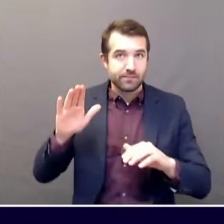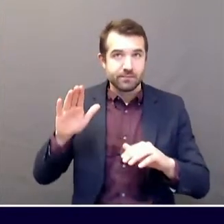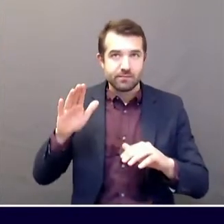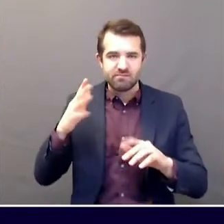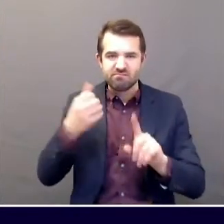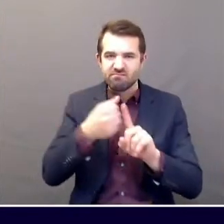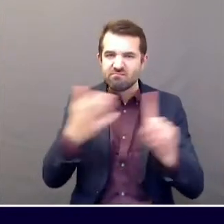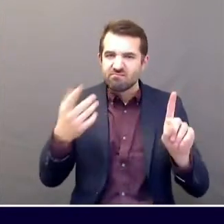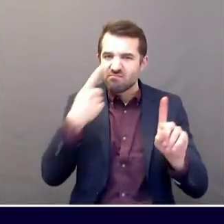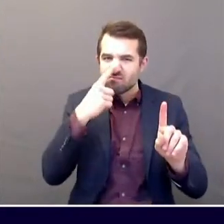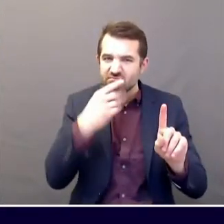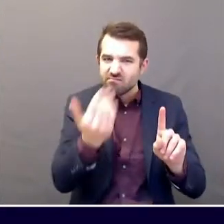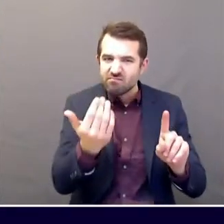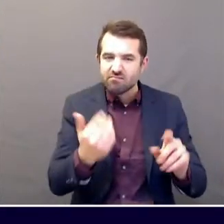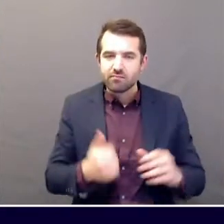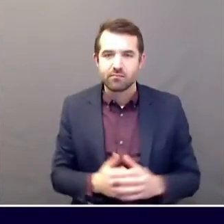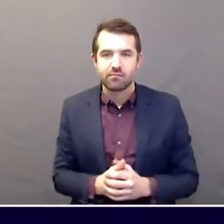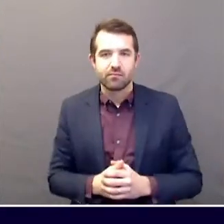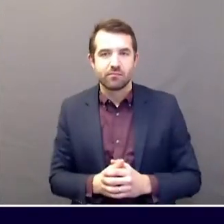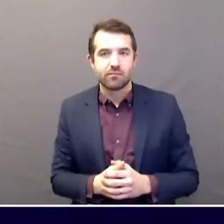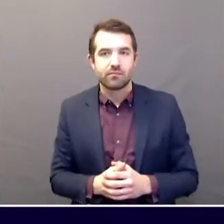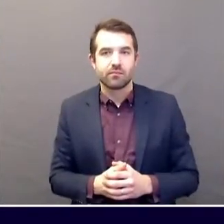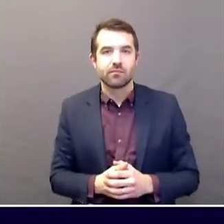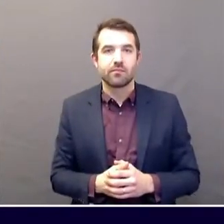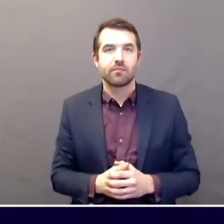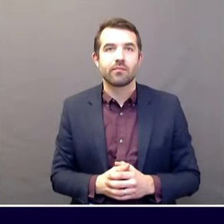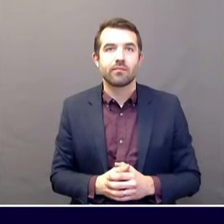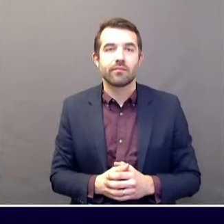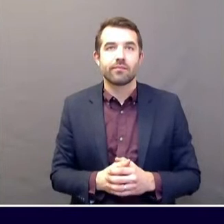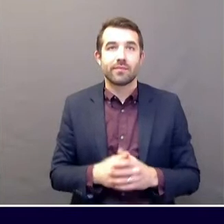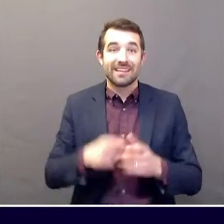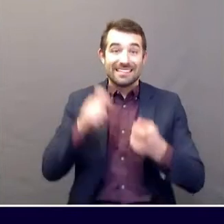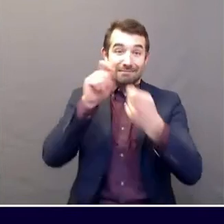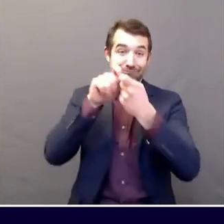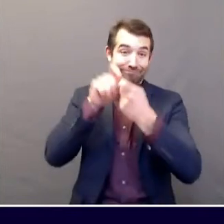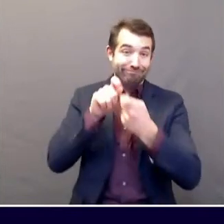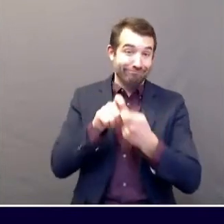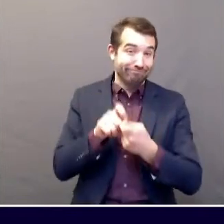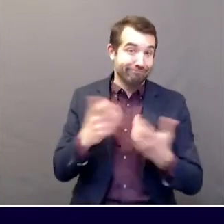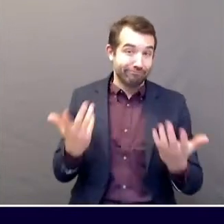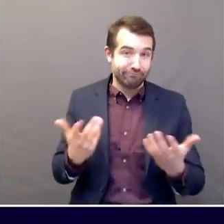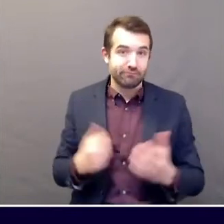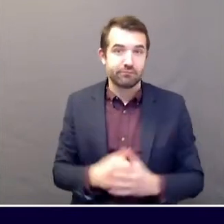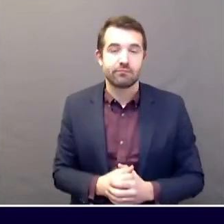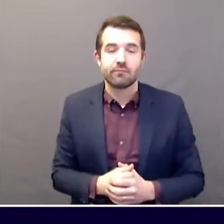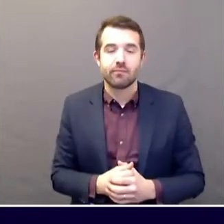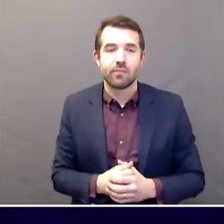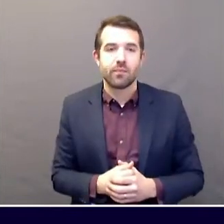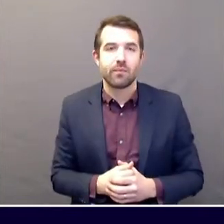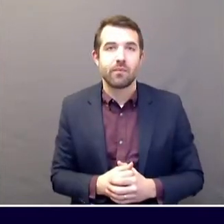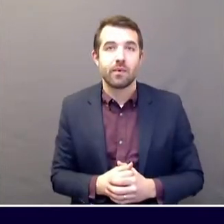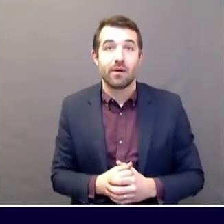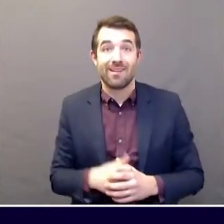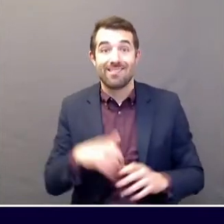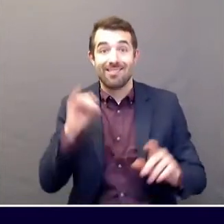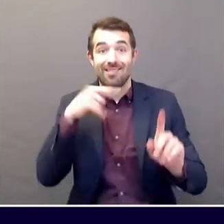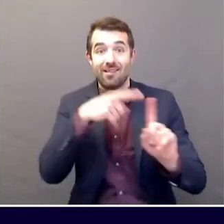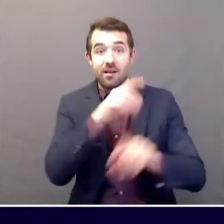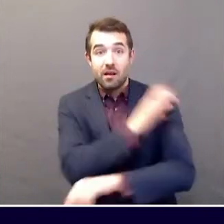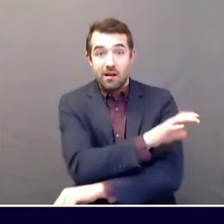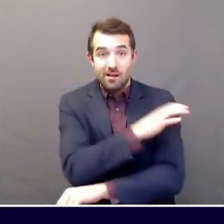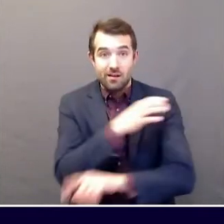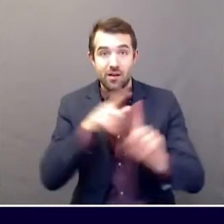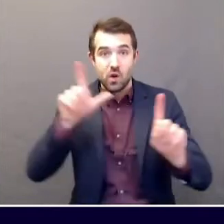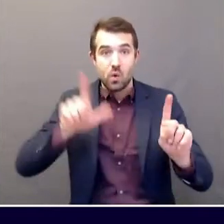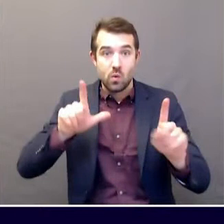through the details because part of the success of that type of clinic is really letting the community itself help us organize it. So I know that